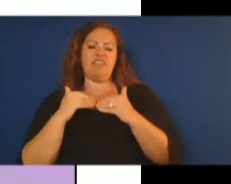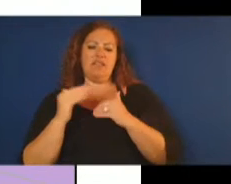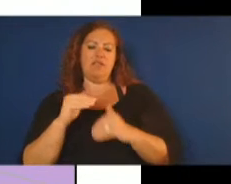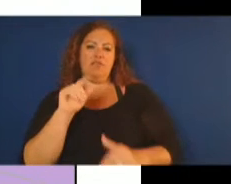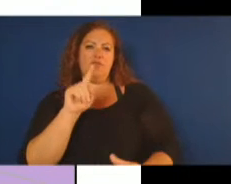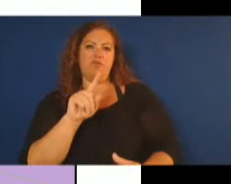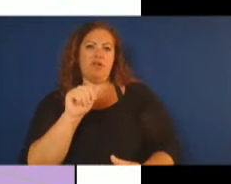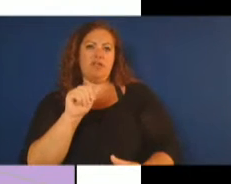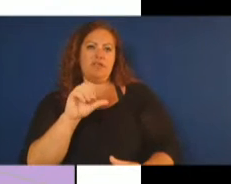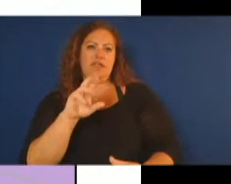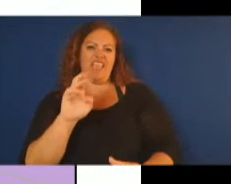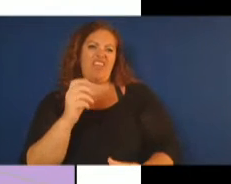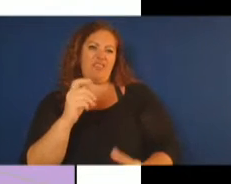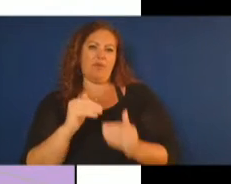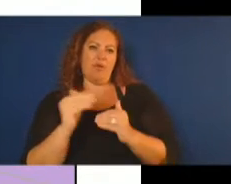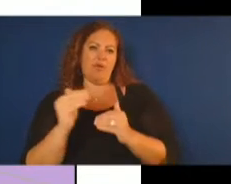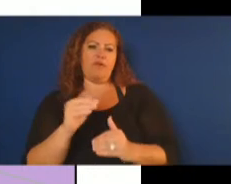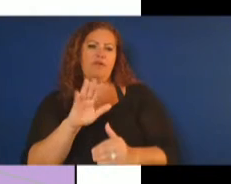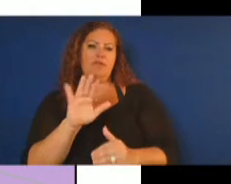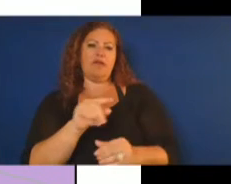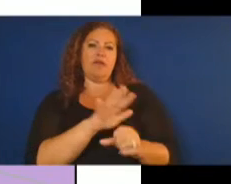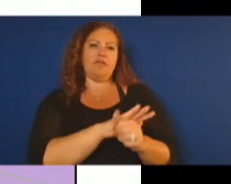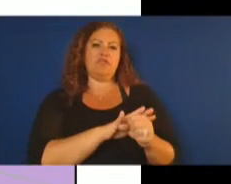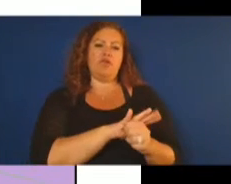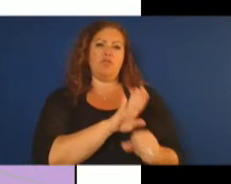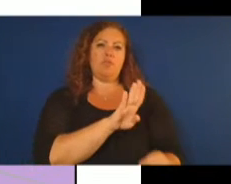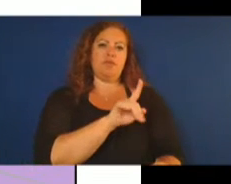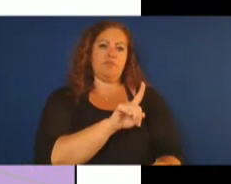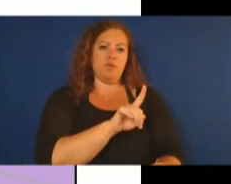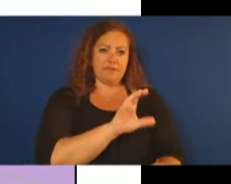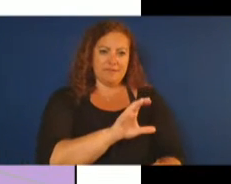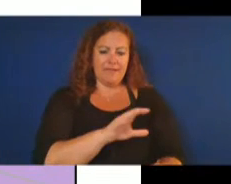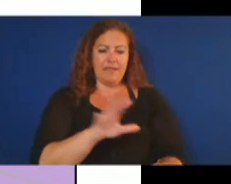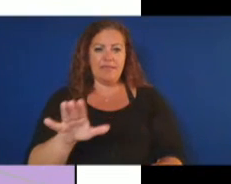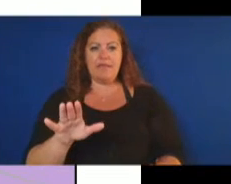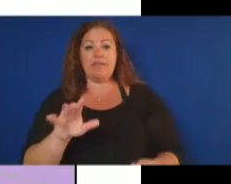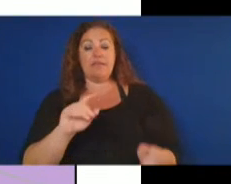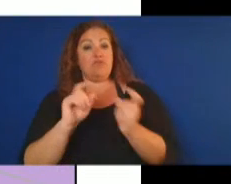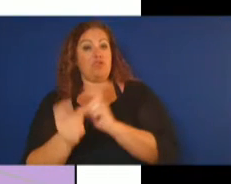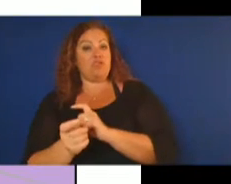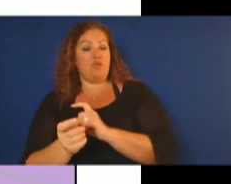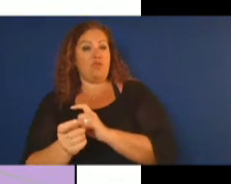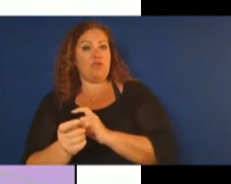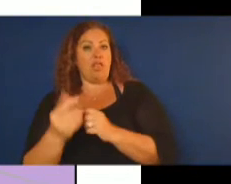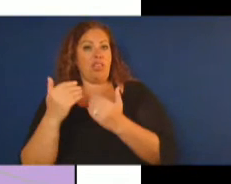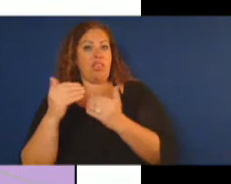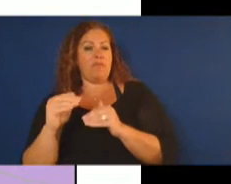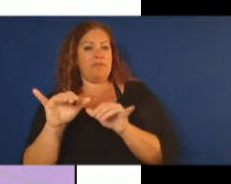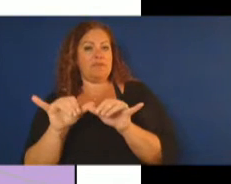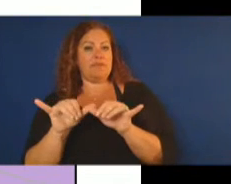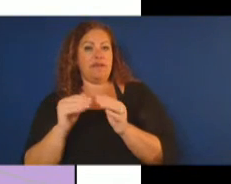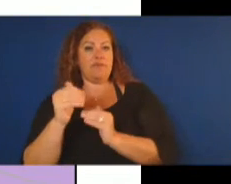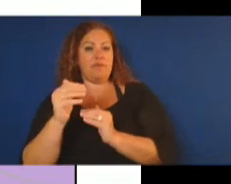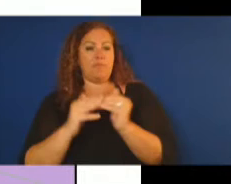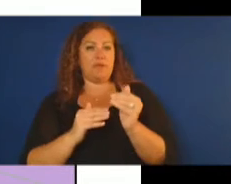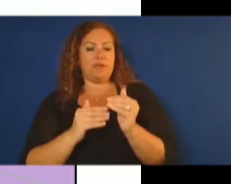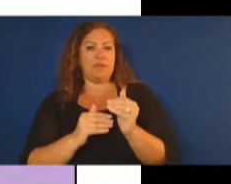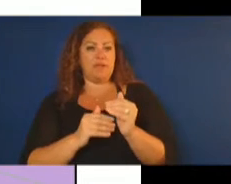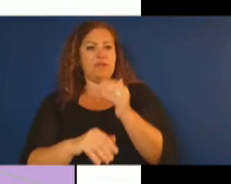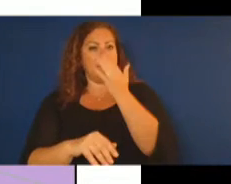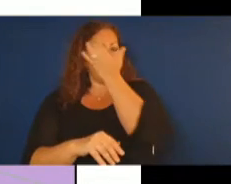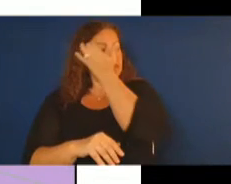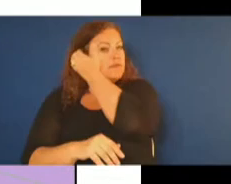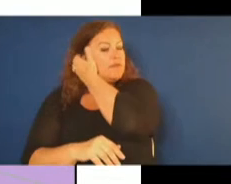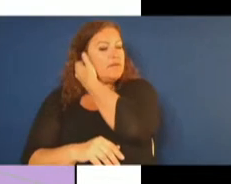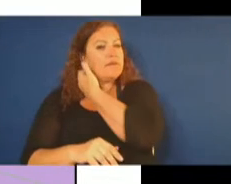um it's Zone B1 CD the conditional resoning plan uh limits the size of the building to 3500 Square ft and I